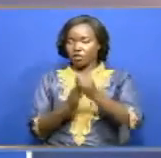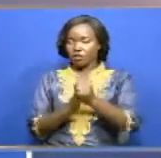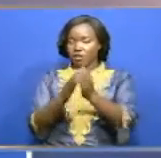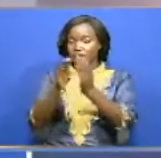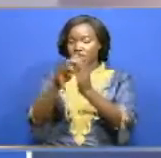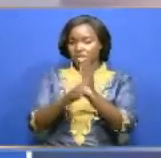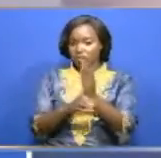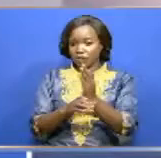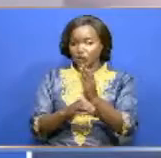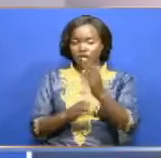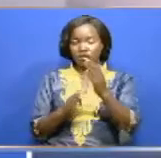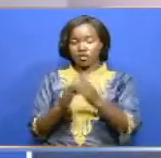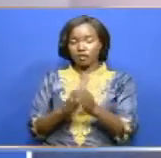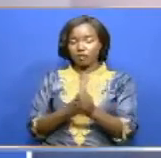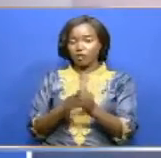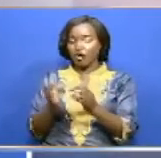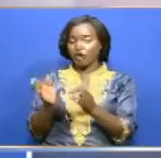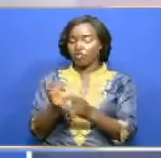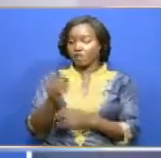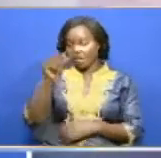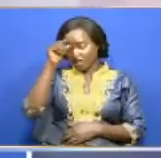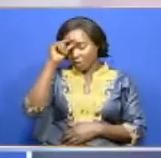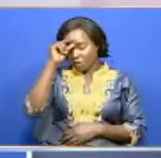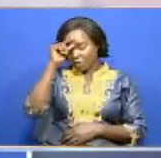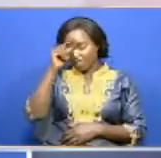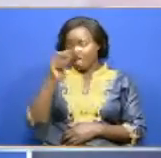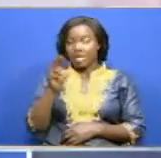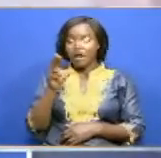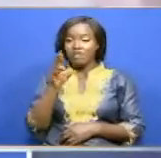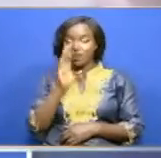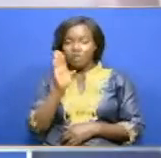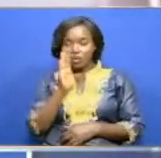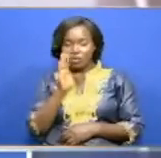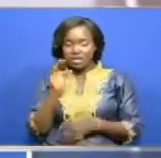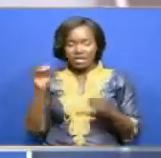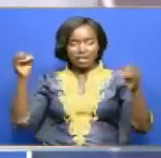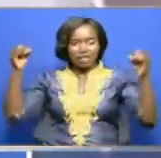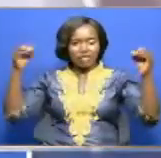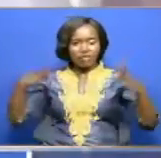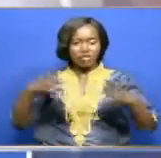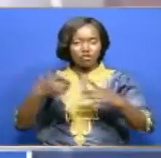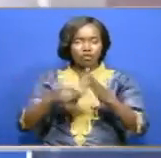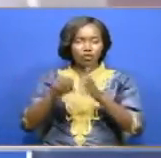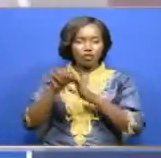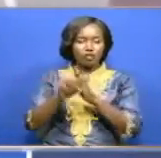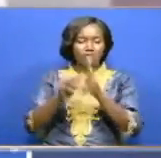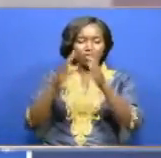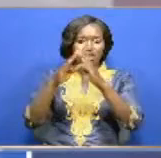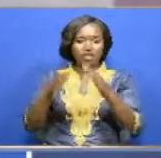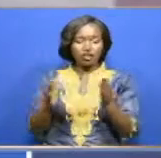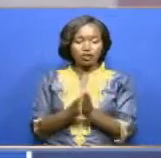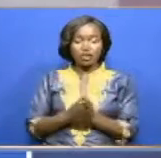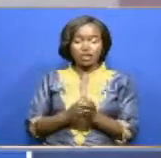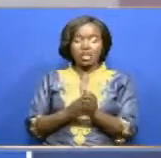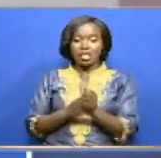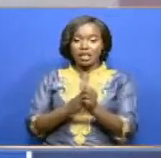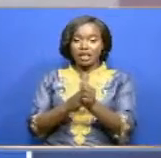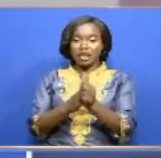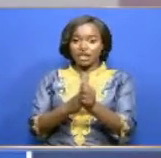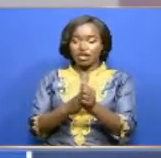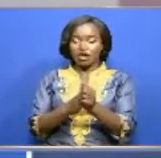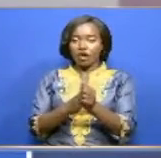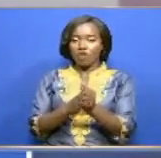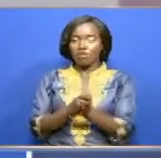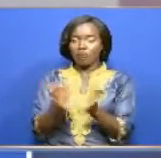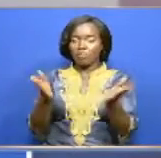executive branch of government. The speculations prompted a clarification from State House, with Head of Public Service Joseph